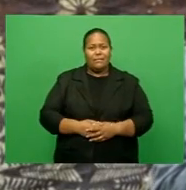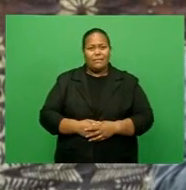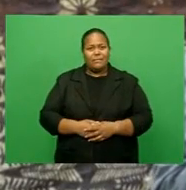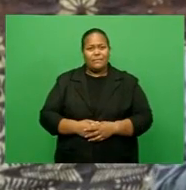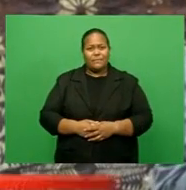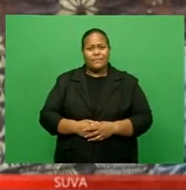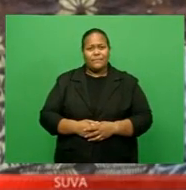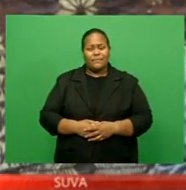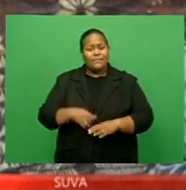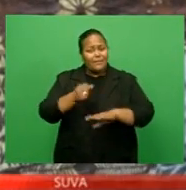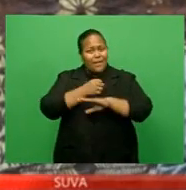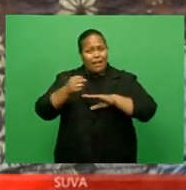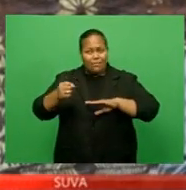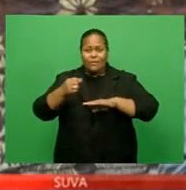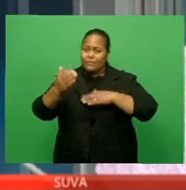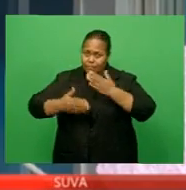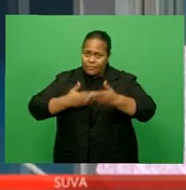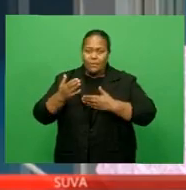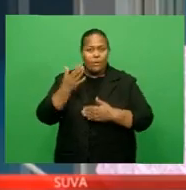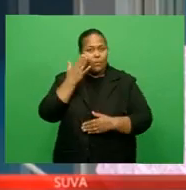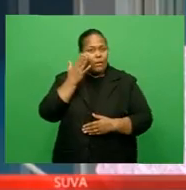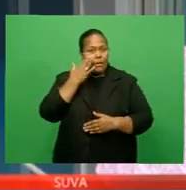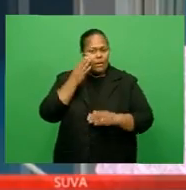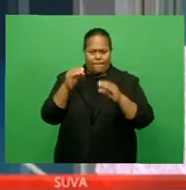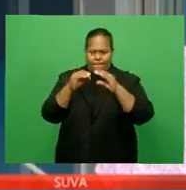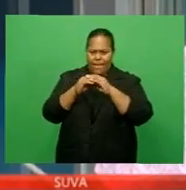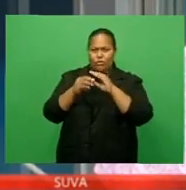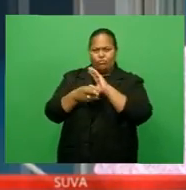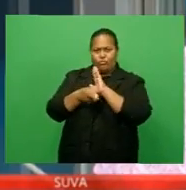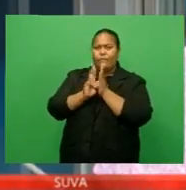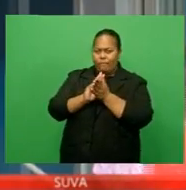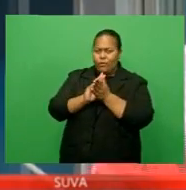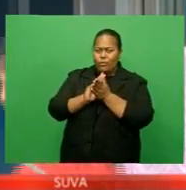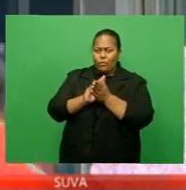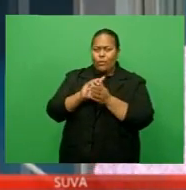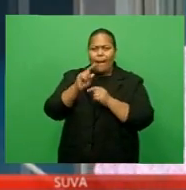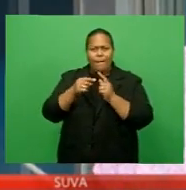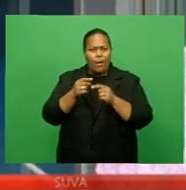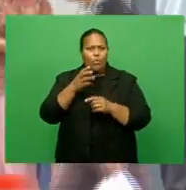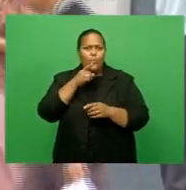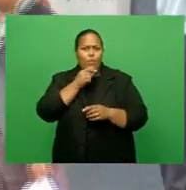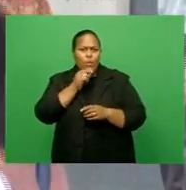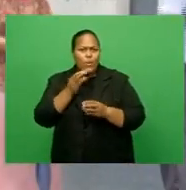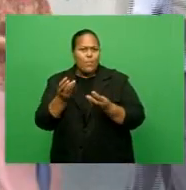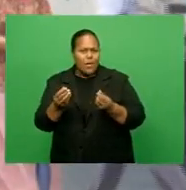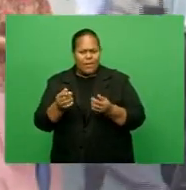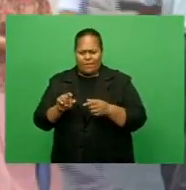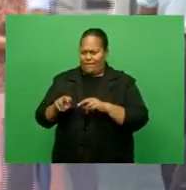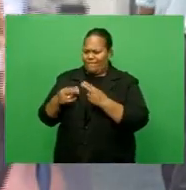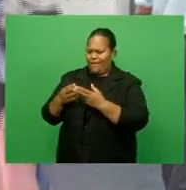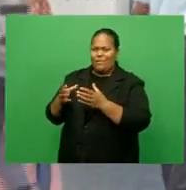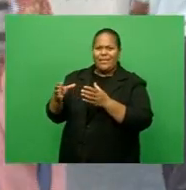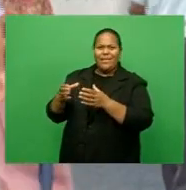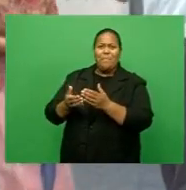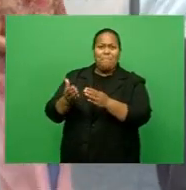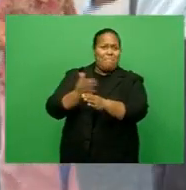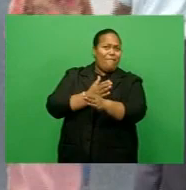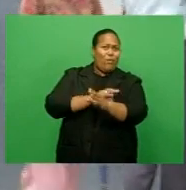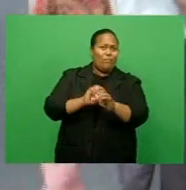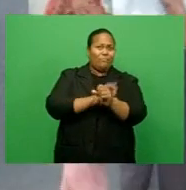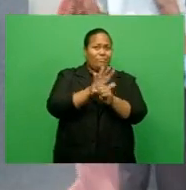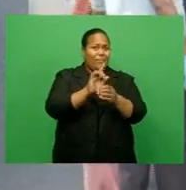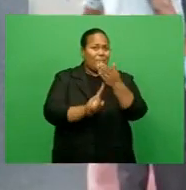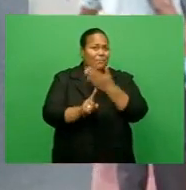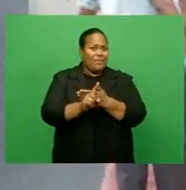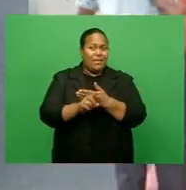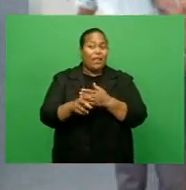The government says it is aware of banks reviewing their stand on loan repayment holidays and deferred payments post-COVID-19.